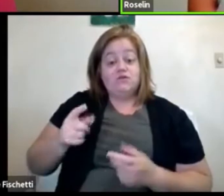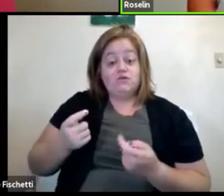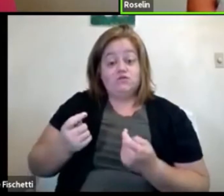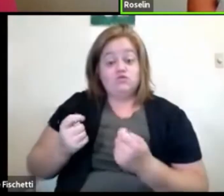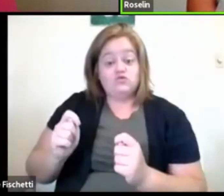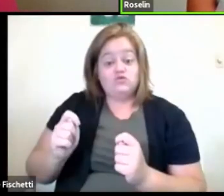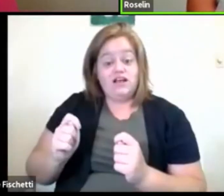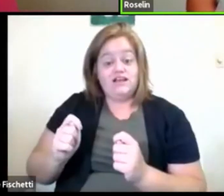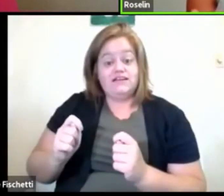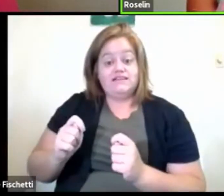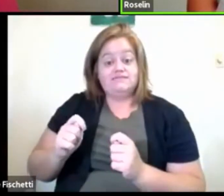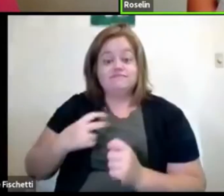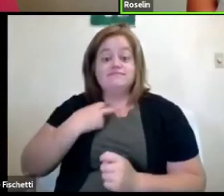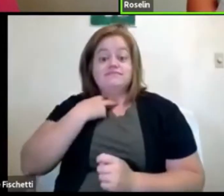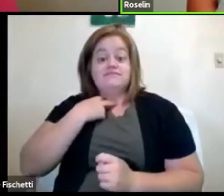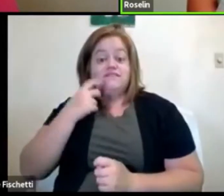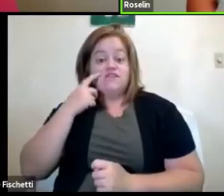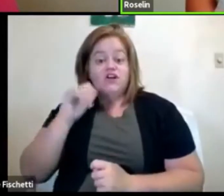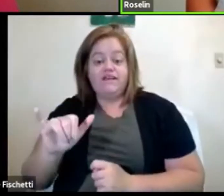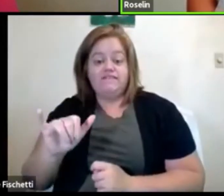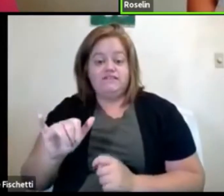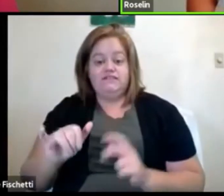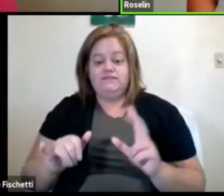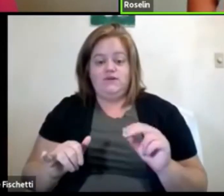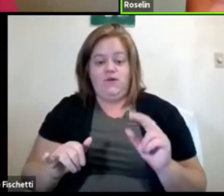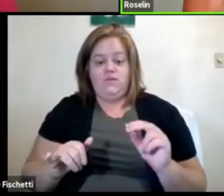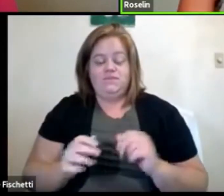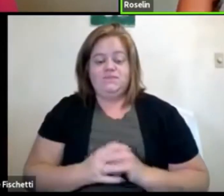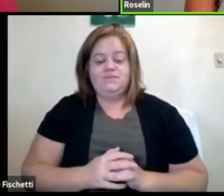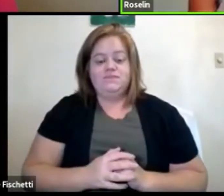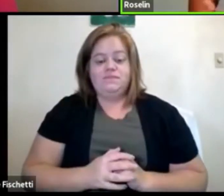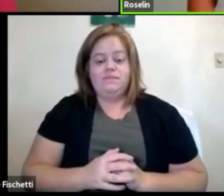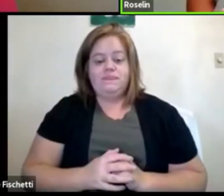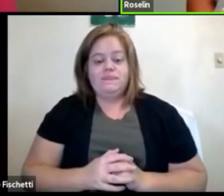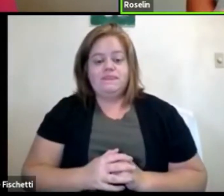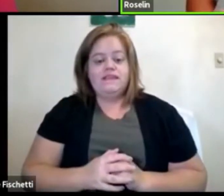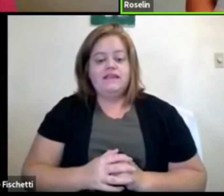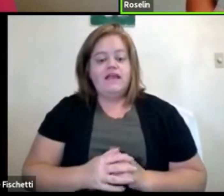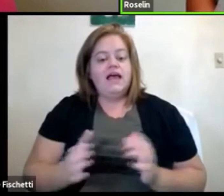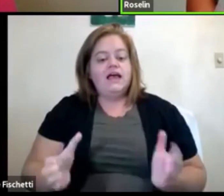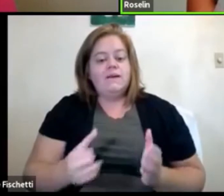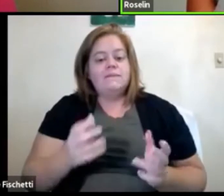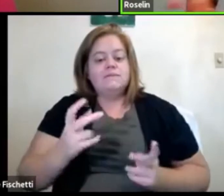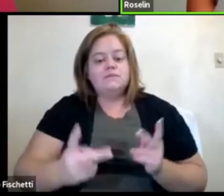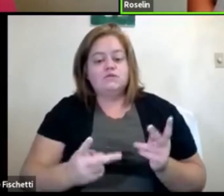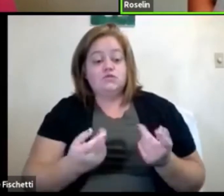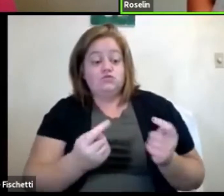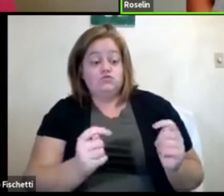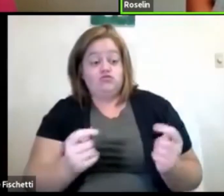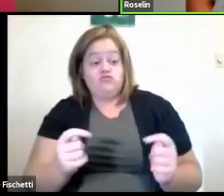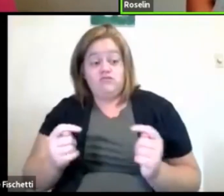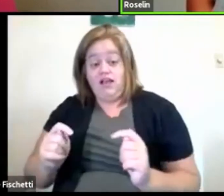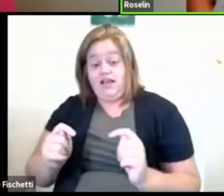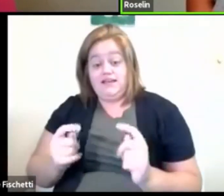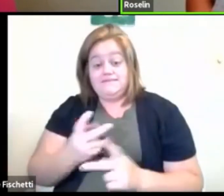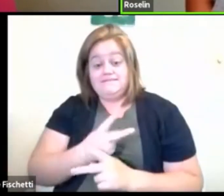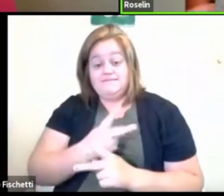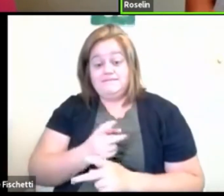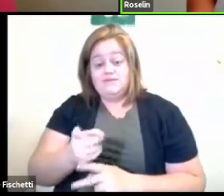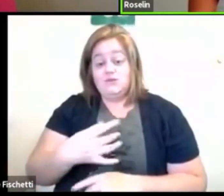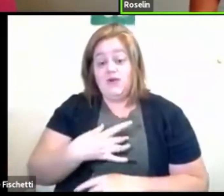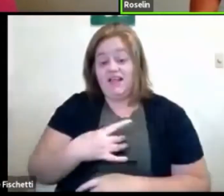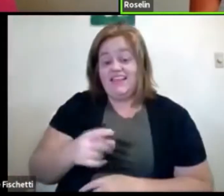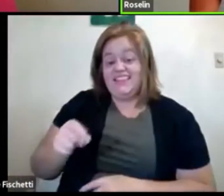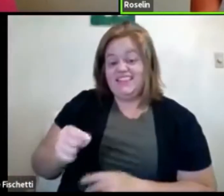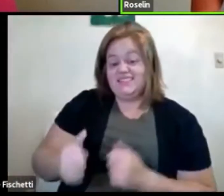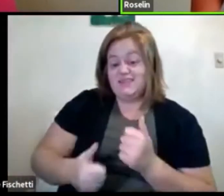in it forever, even if you don't like it. It's a matter of trying different things and then seeing what is it that you really like. for me,